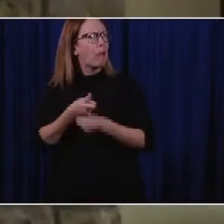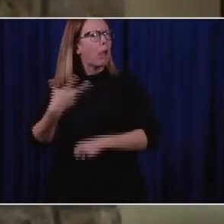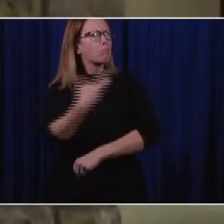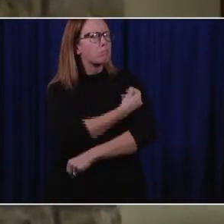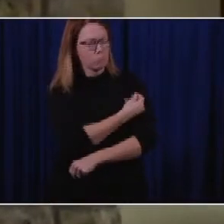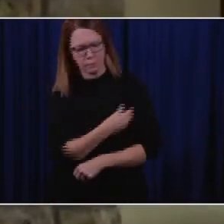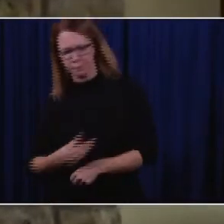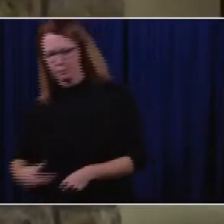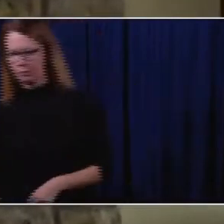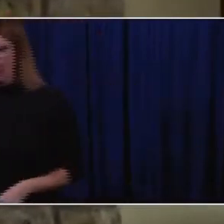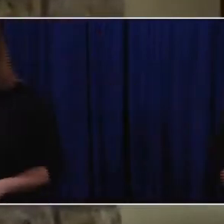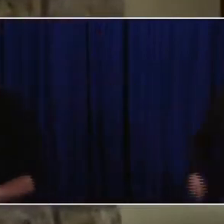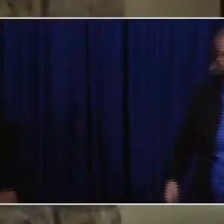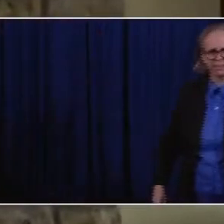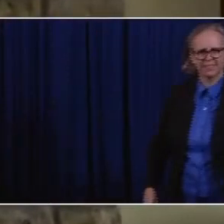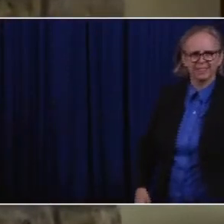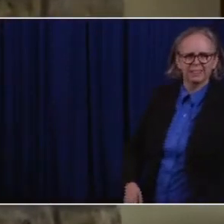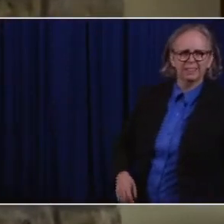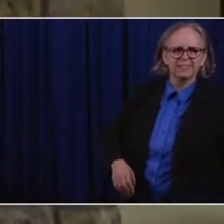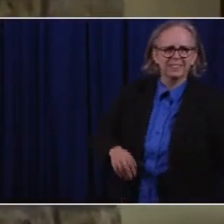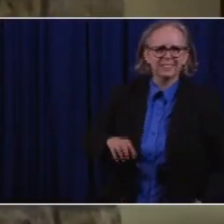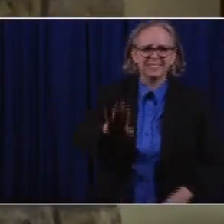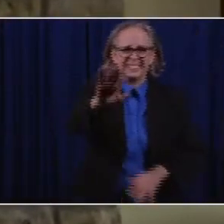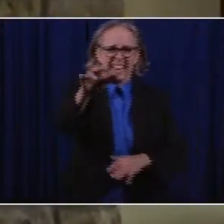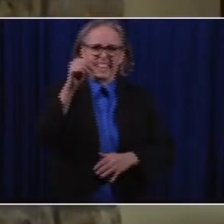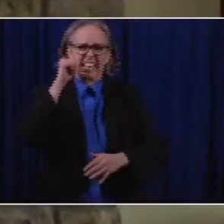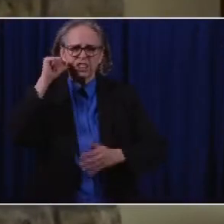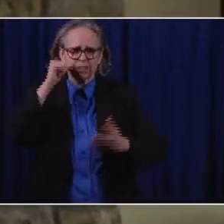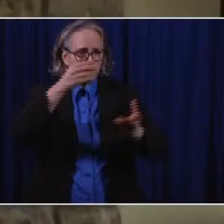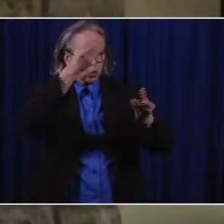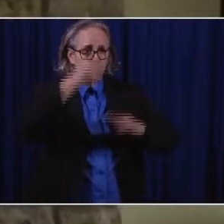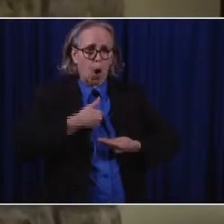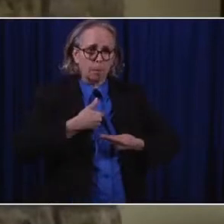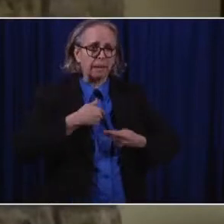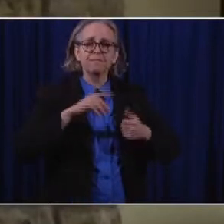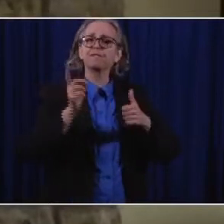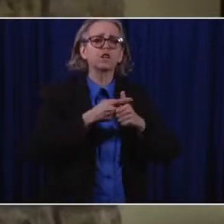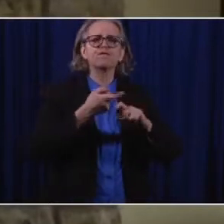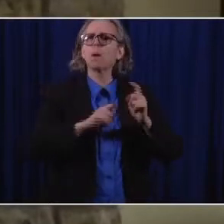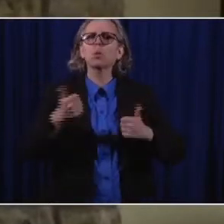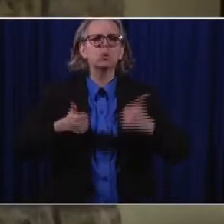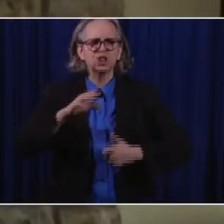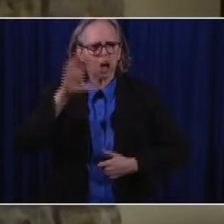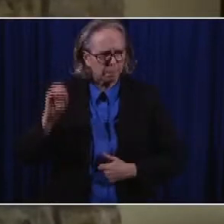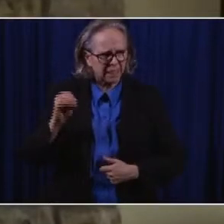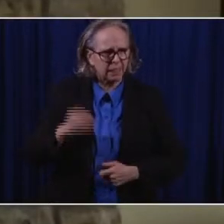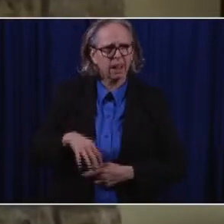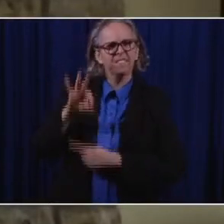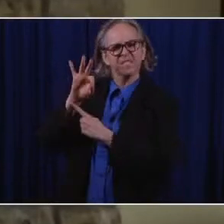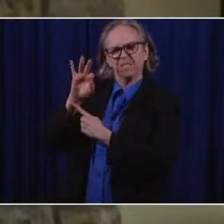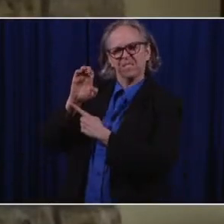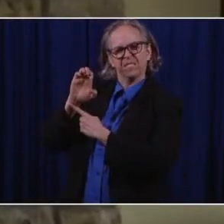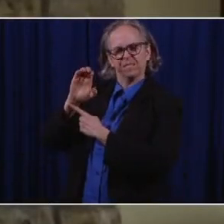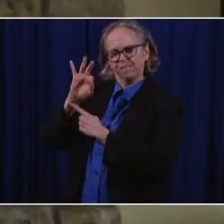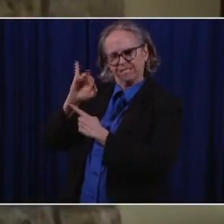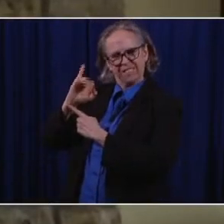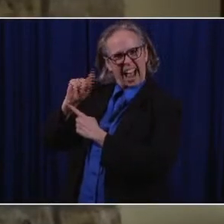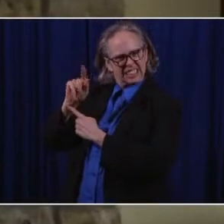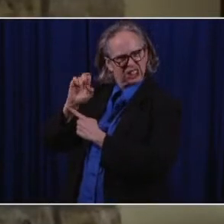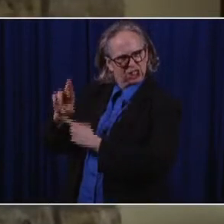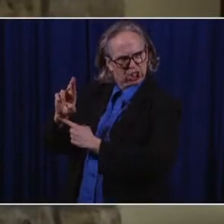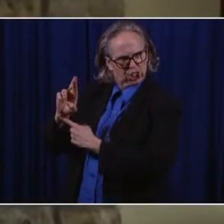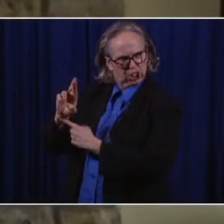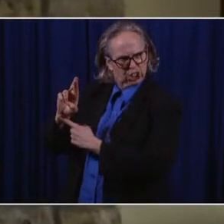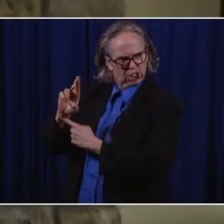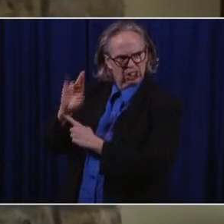The first batch, we were told yesterday, will be Pfizer. The Moderna is scheduled. Now, this is assuming everything gets